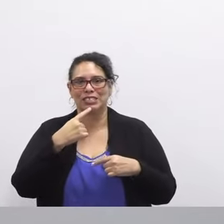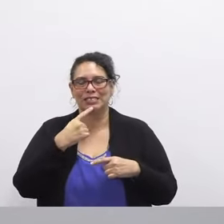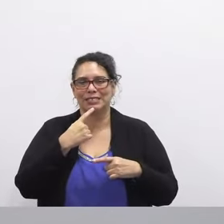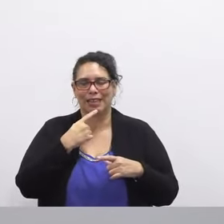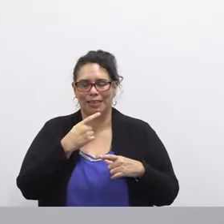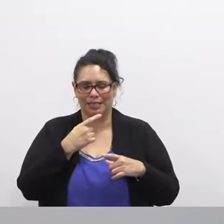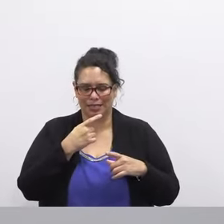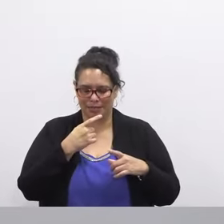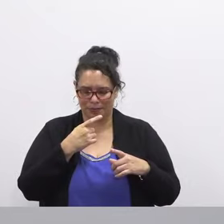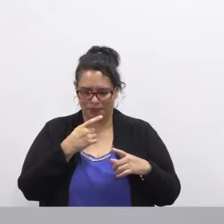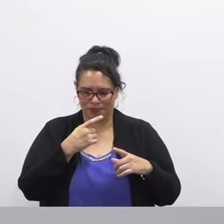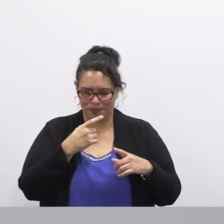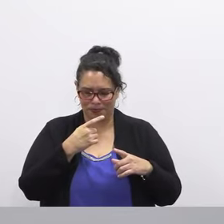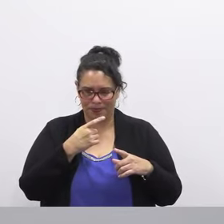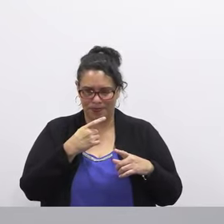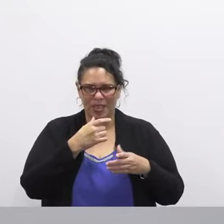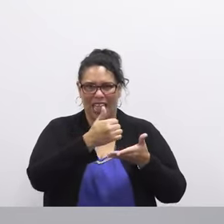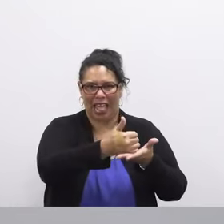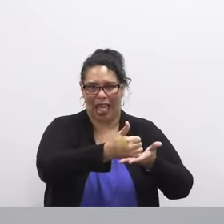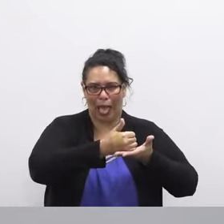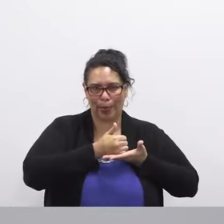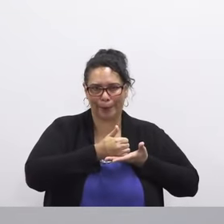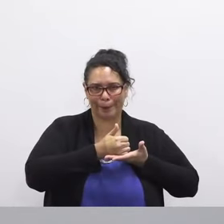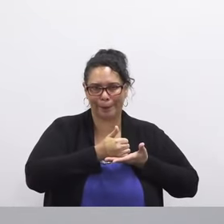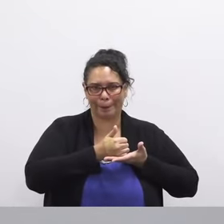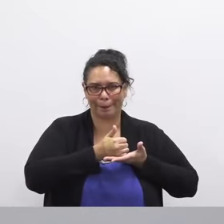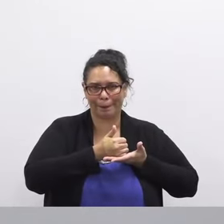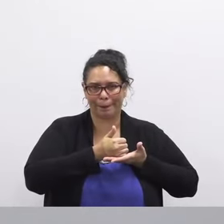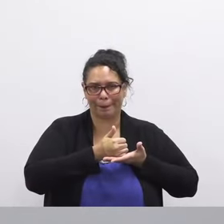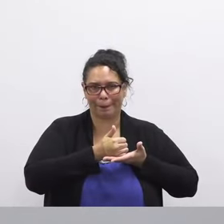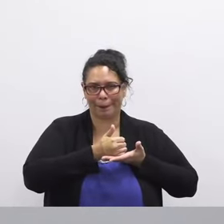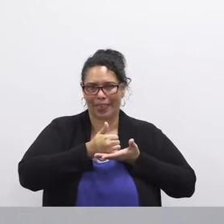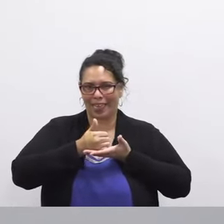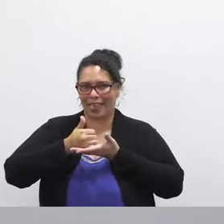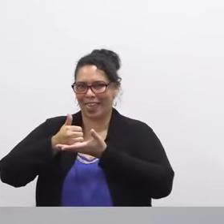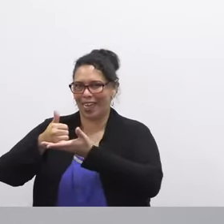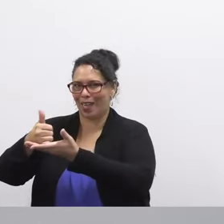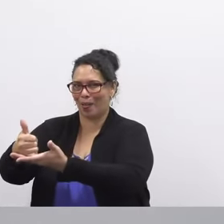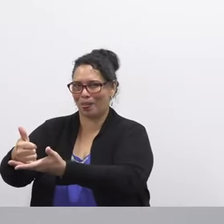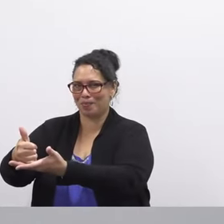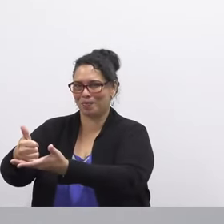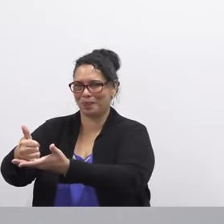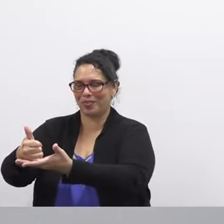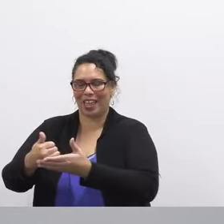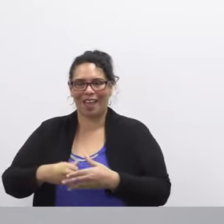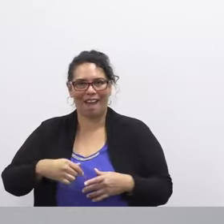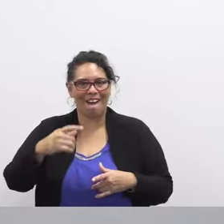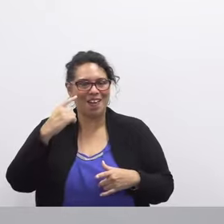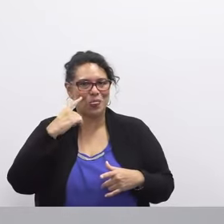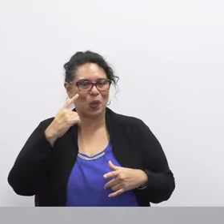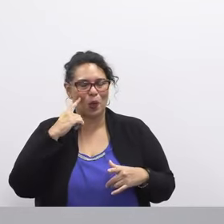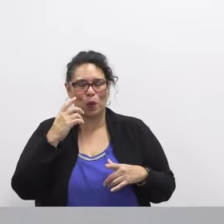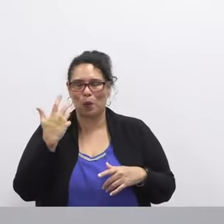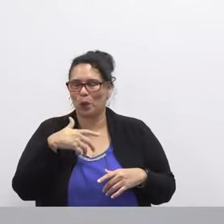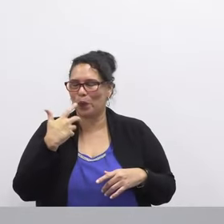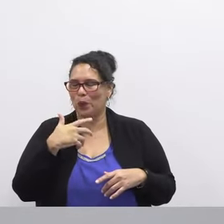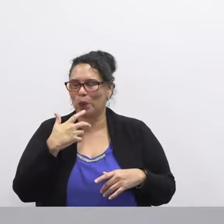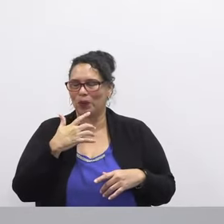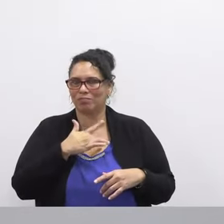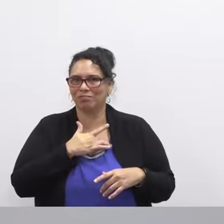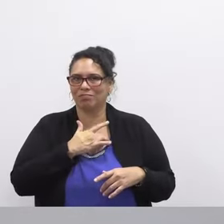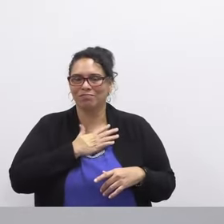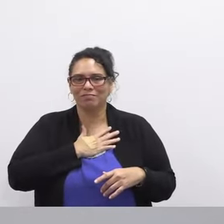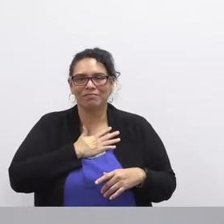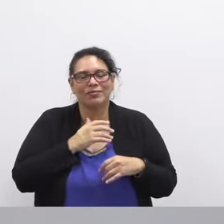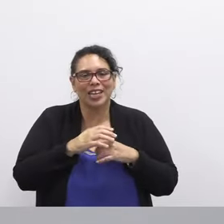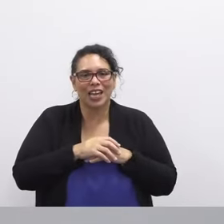going from being helped to being one that helps others. And I thought that was very poignant.